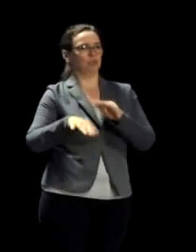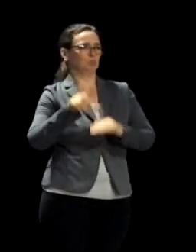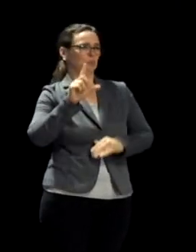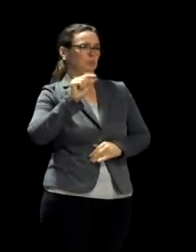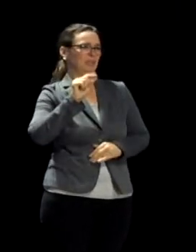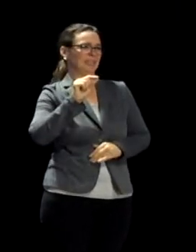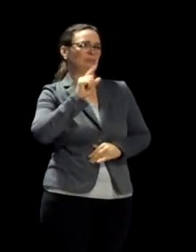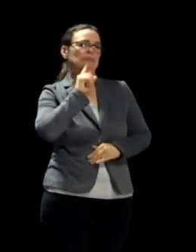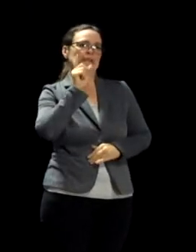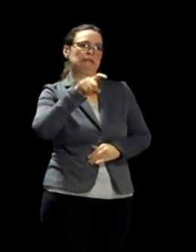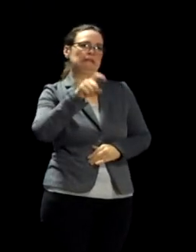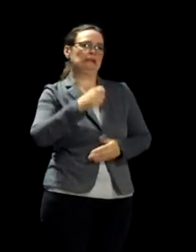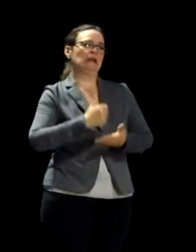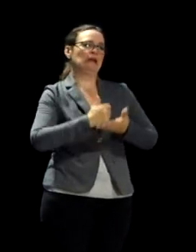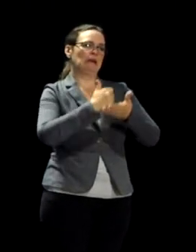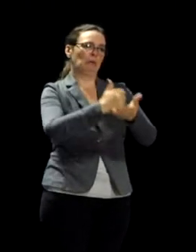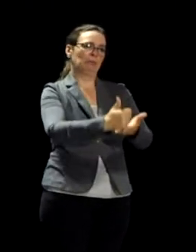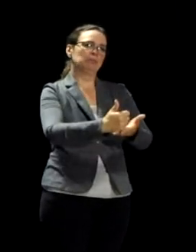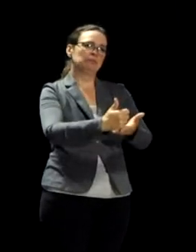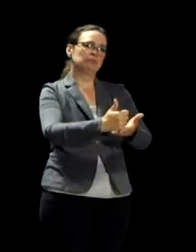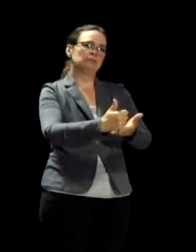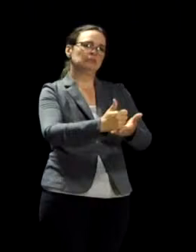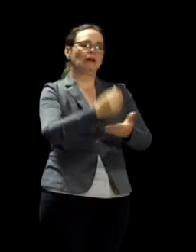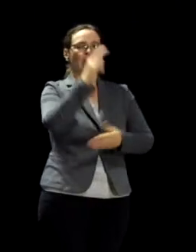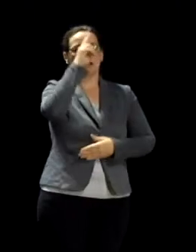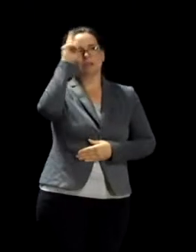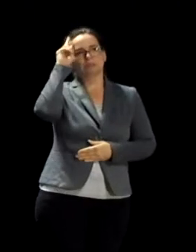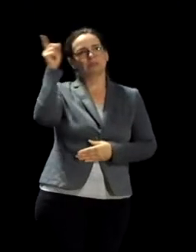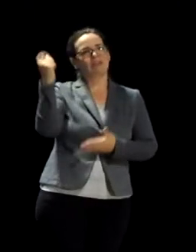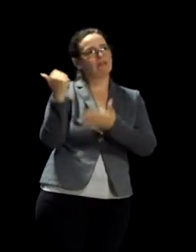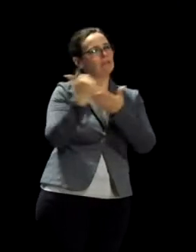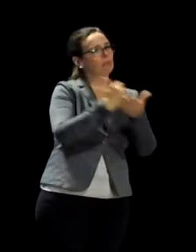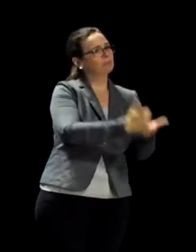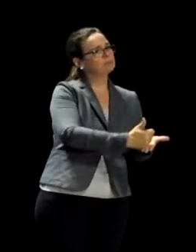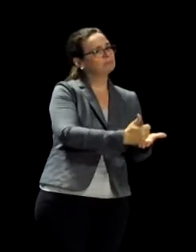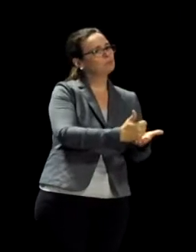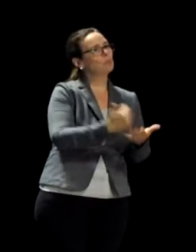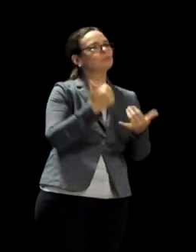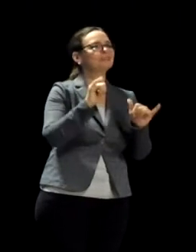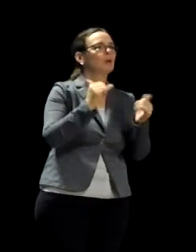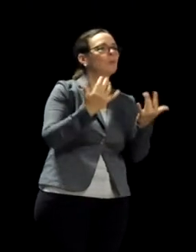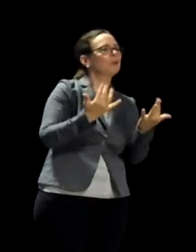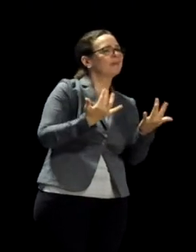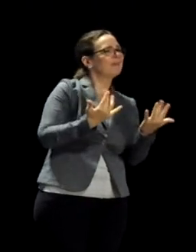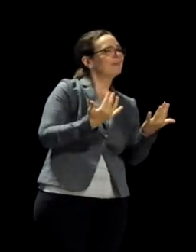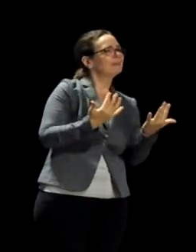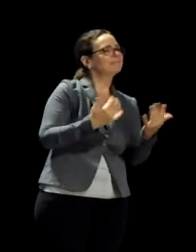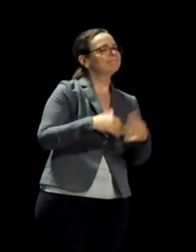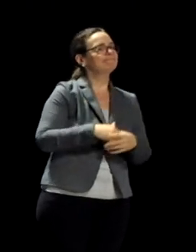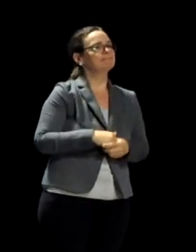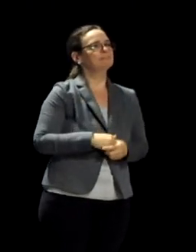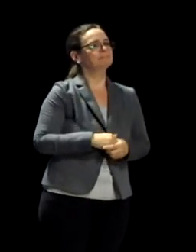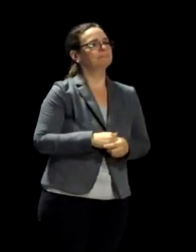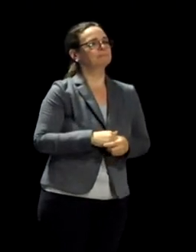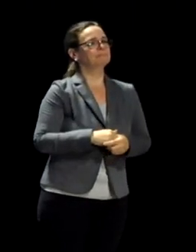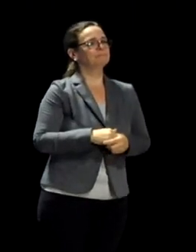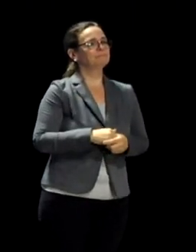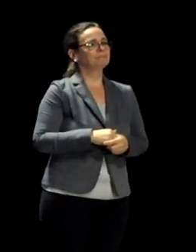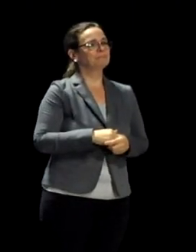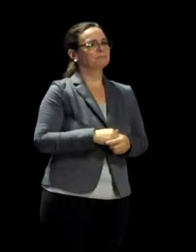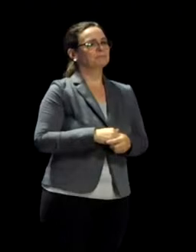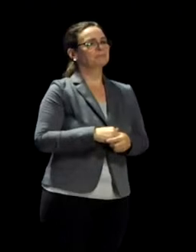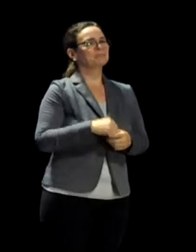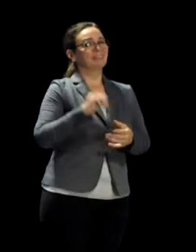deem regular hospital medical treatment. So that's the data, that's the story behind the data.